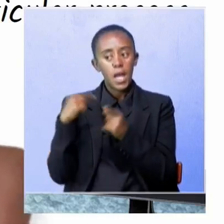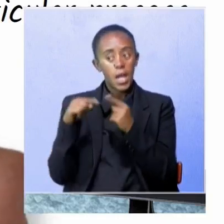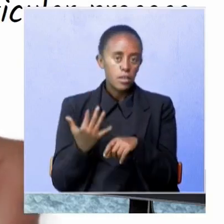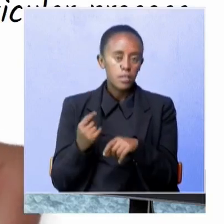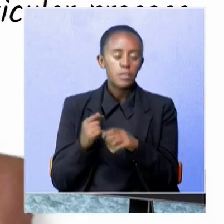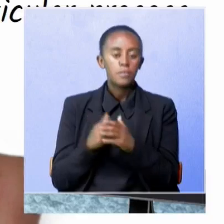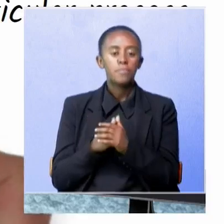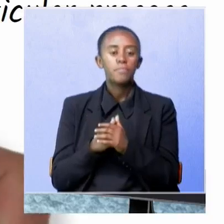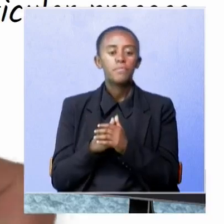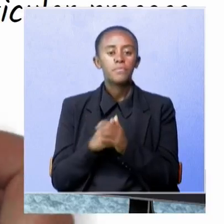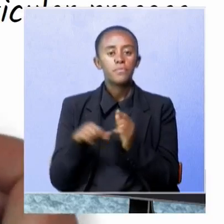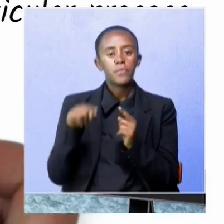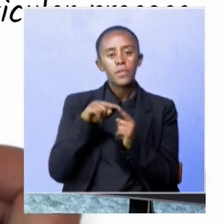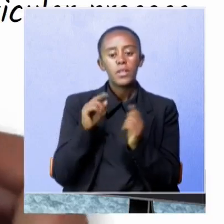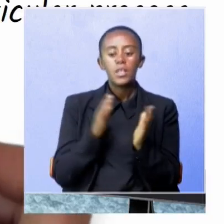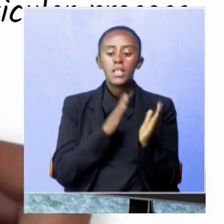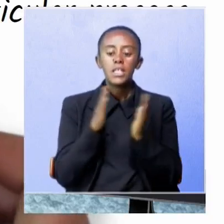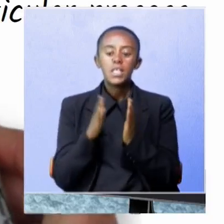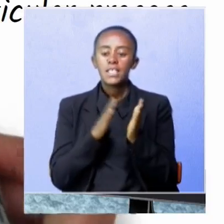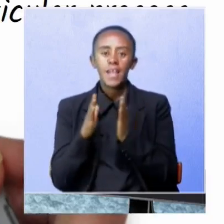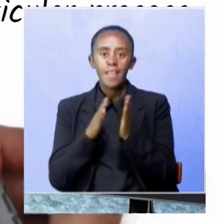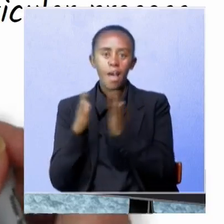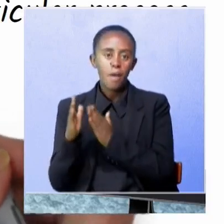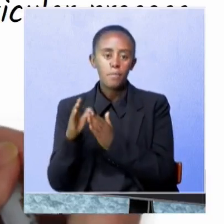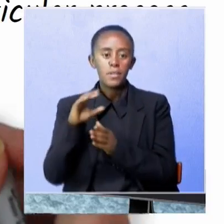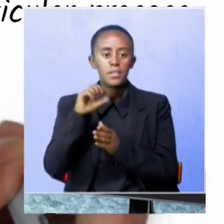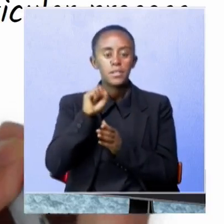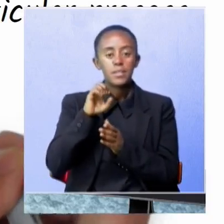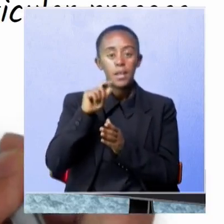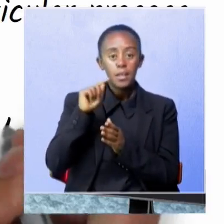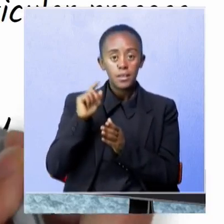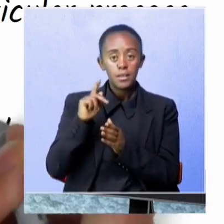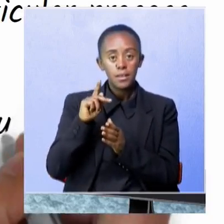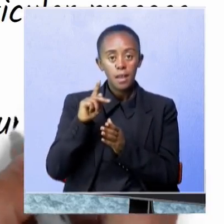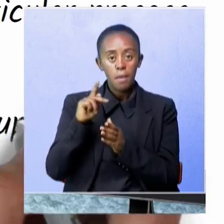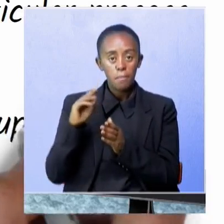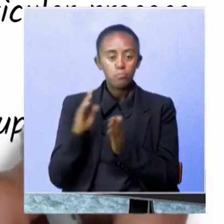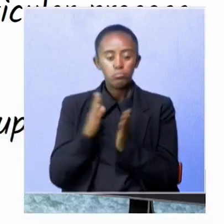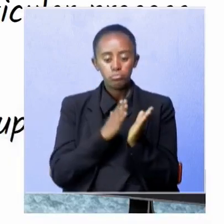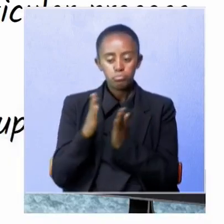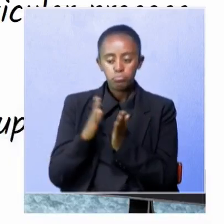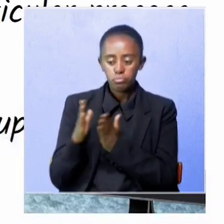early to set up the equipments.